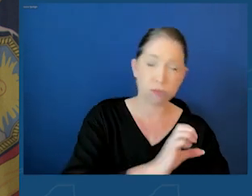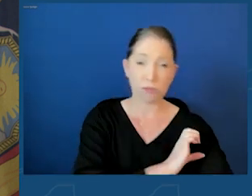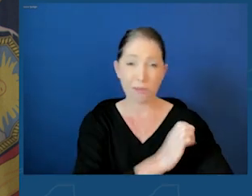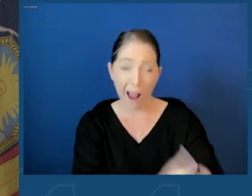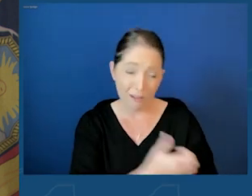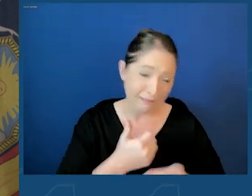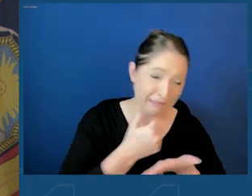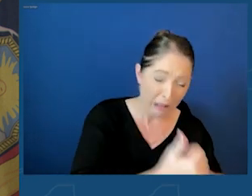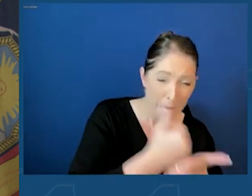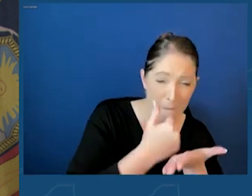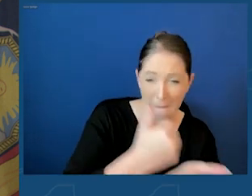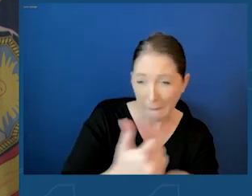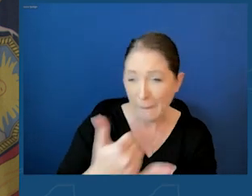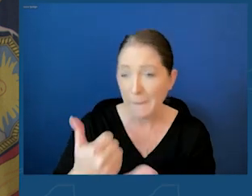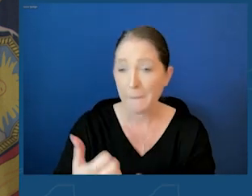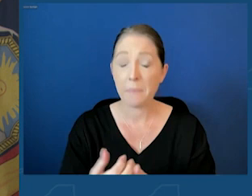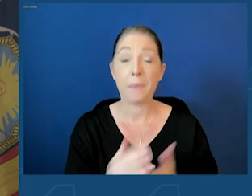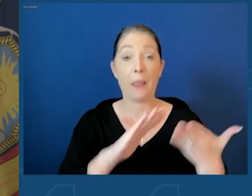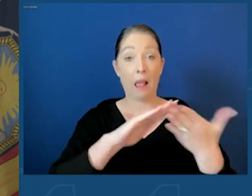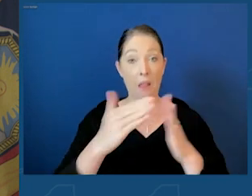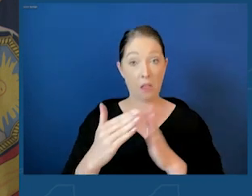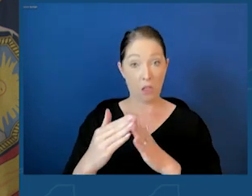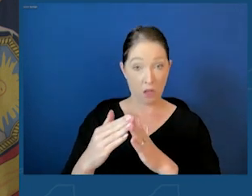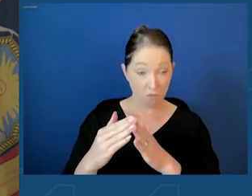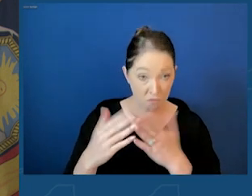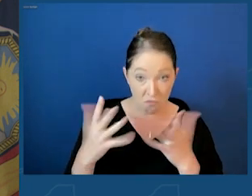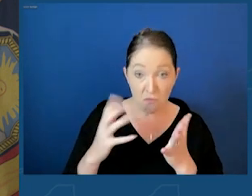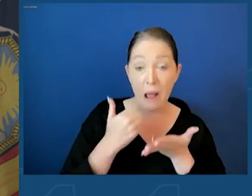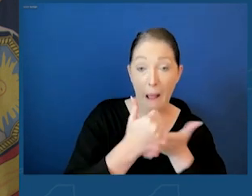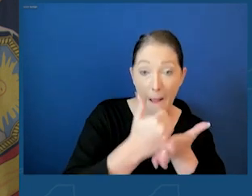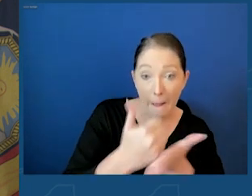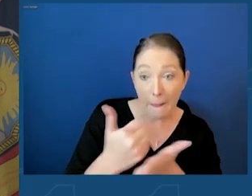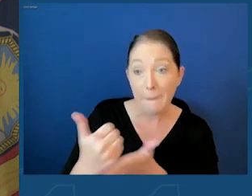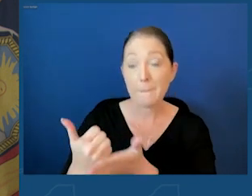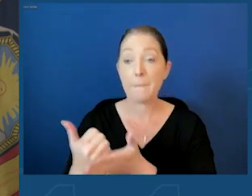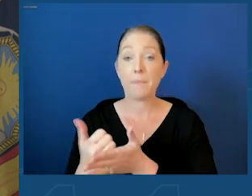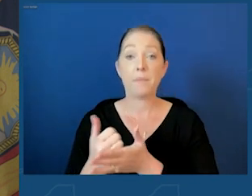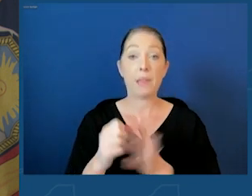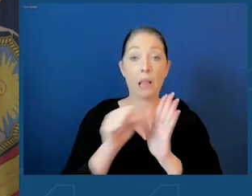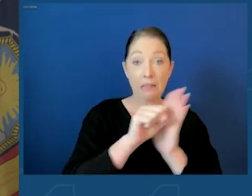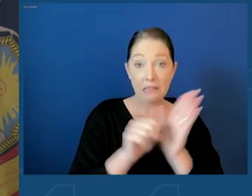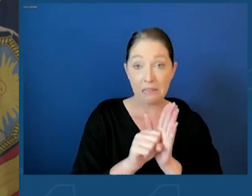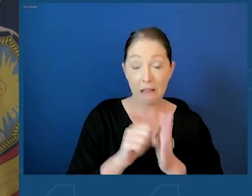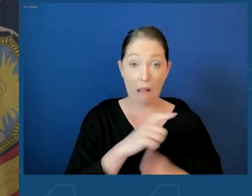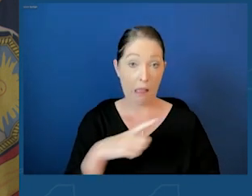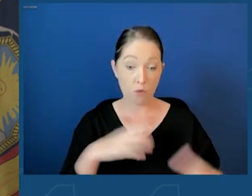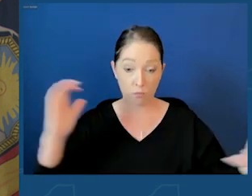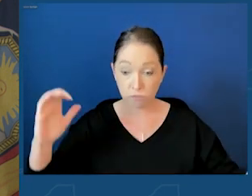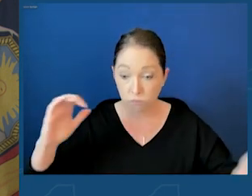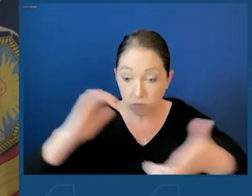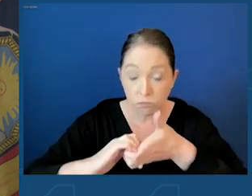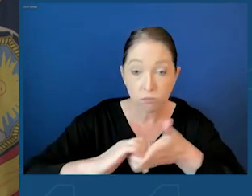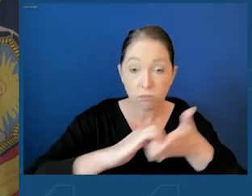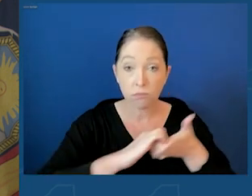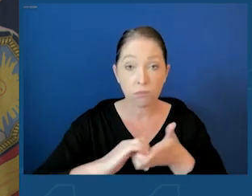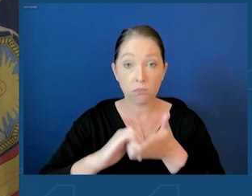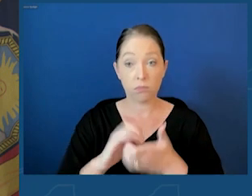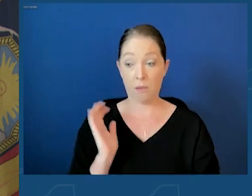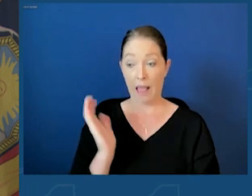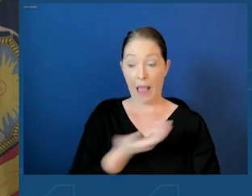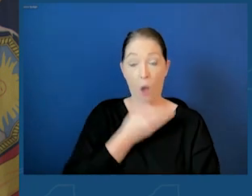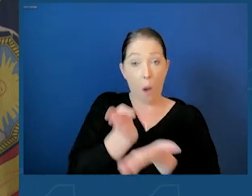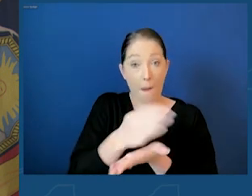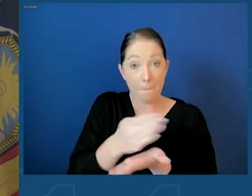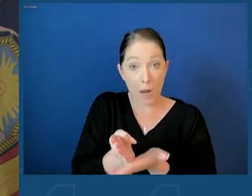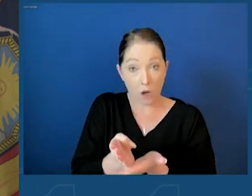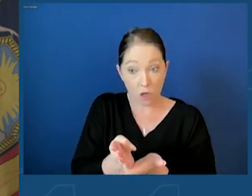city has been helping by the state to manage this in partnership with our state legislature, and in our budget we allocated over $1